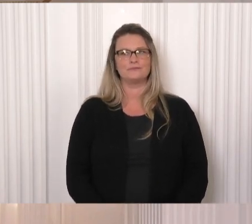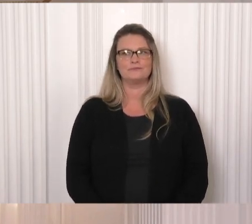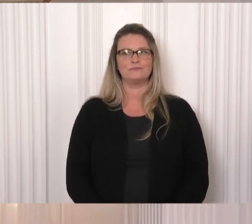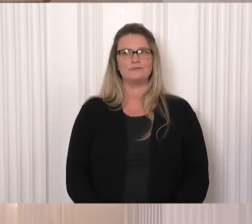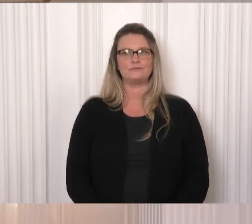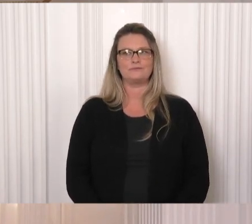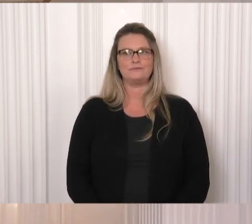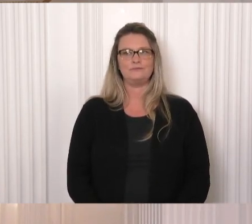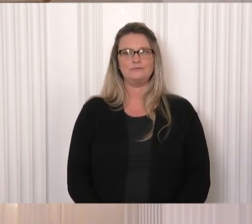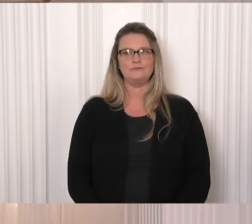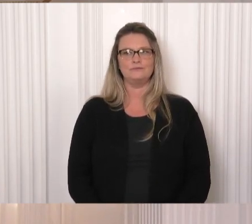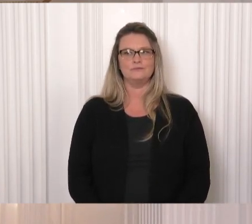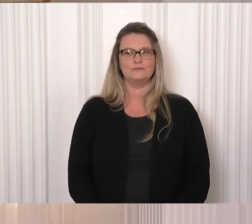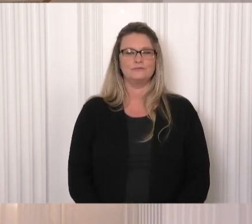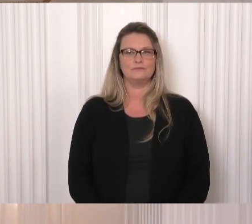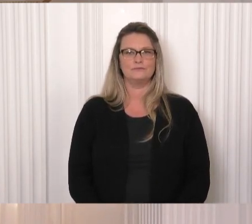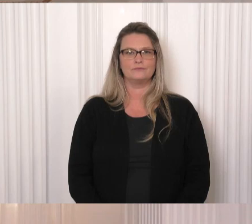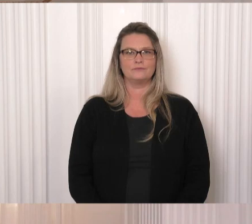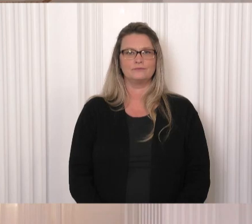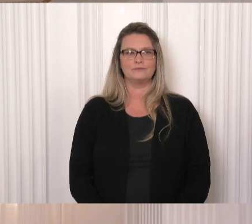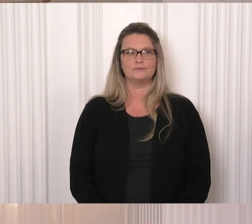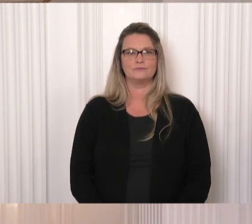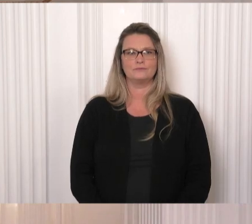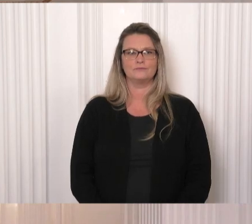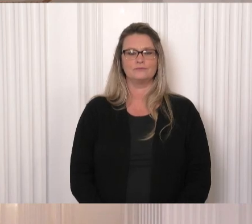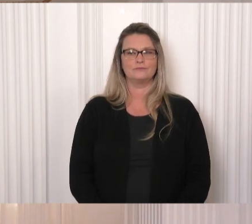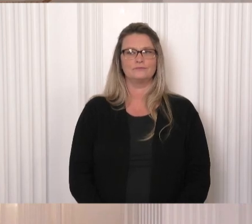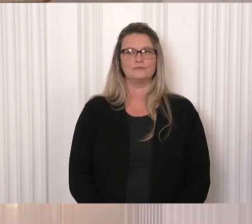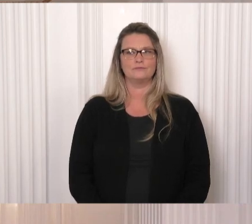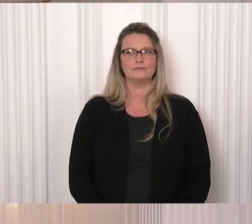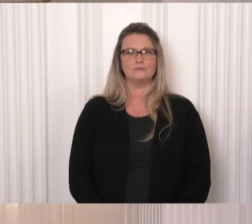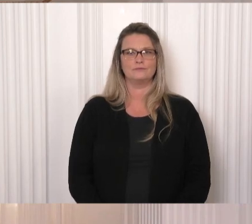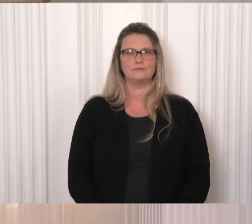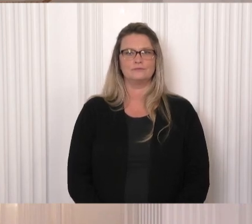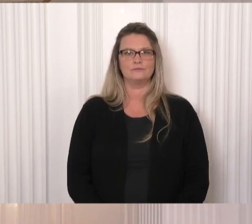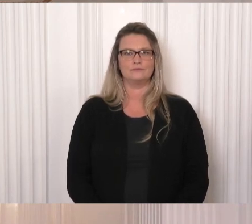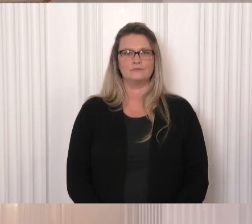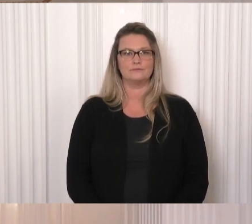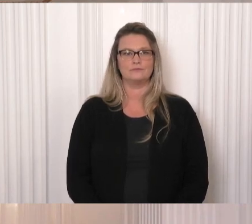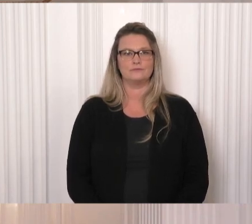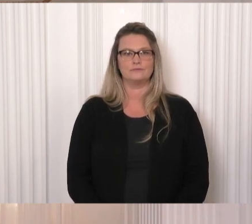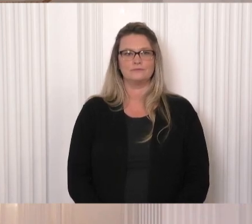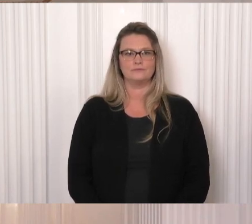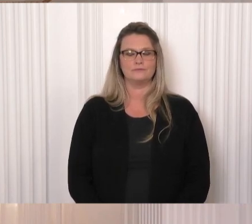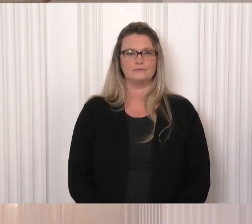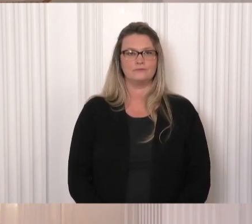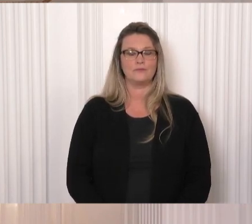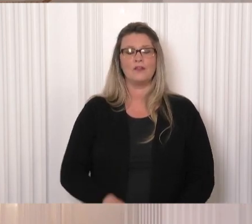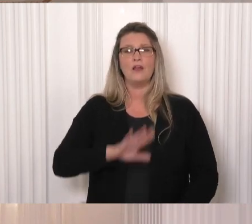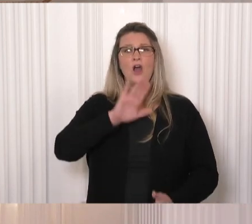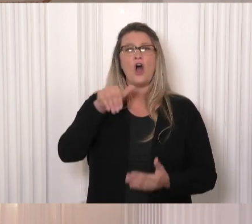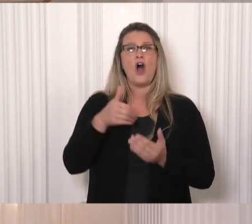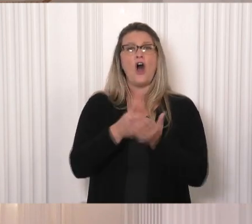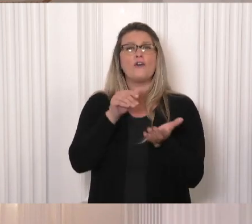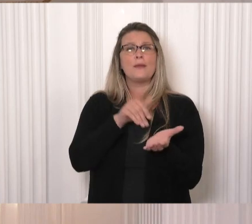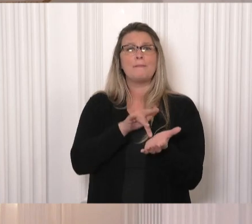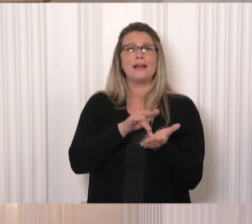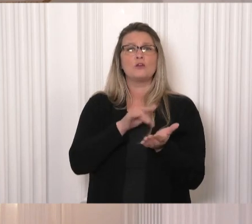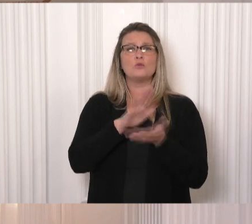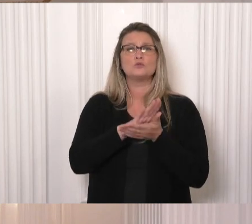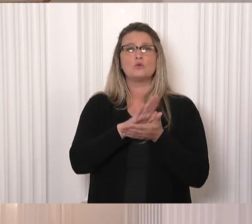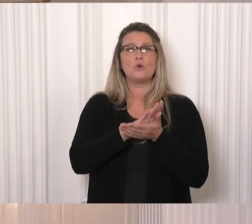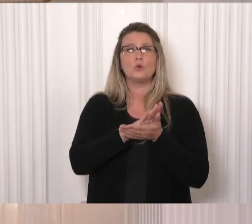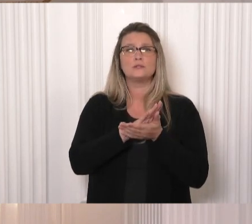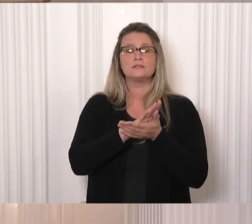Yeah, the governing bodies of all of our medical schools have made it clear that particularly right now